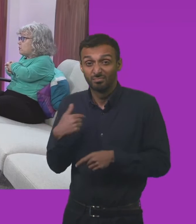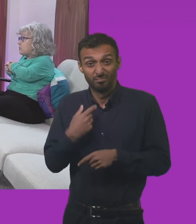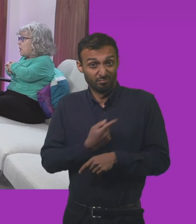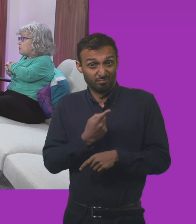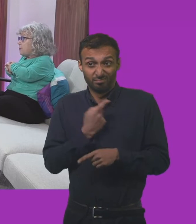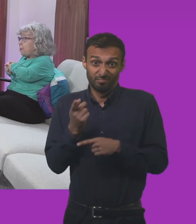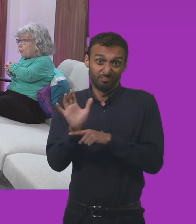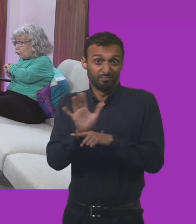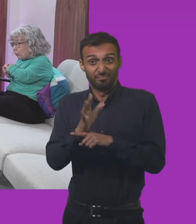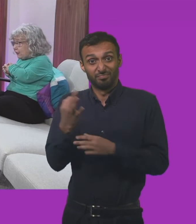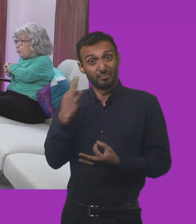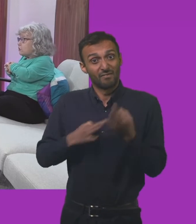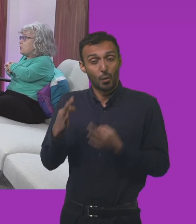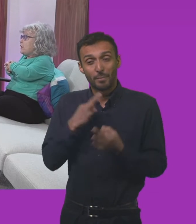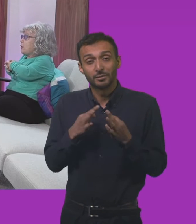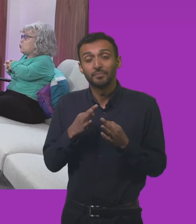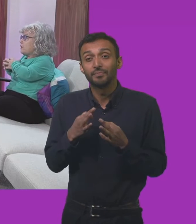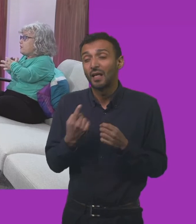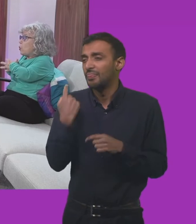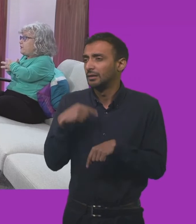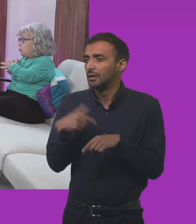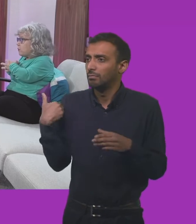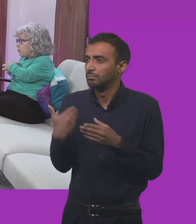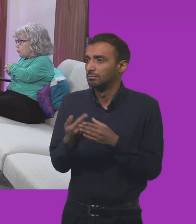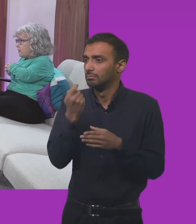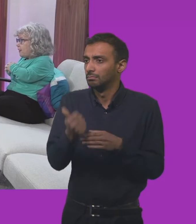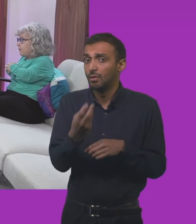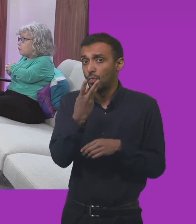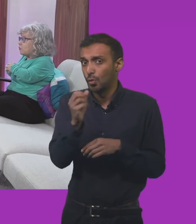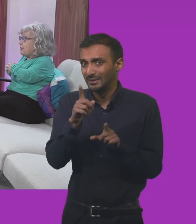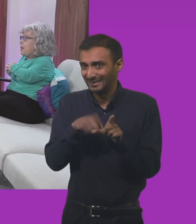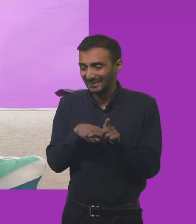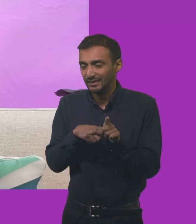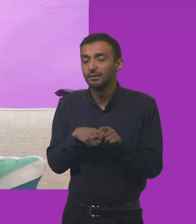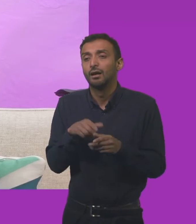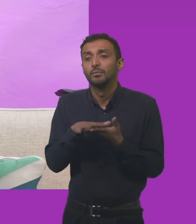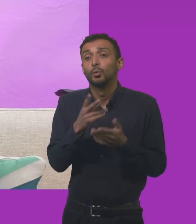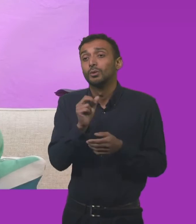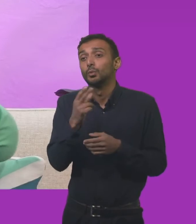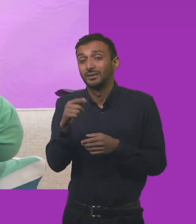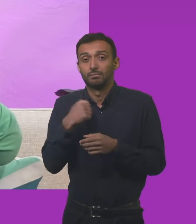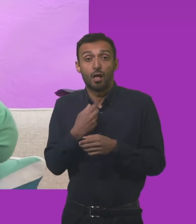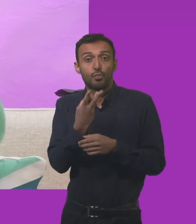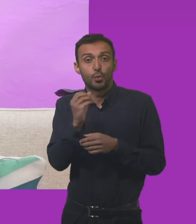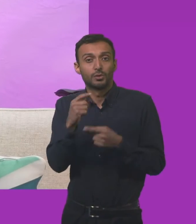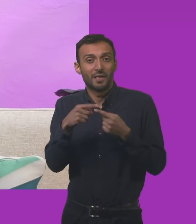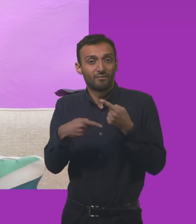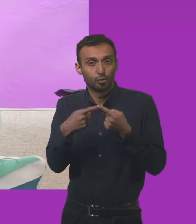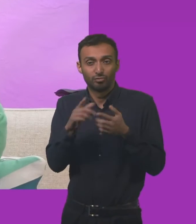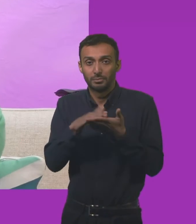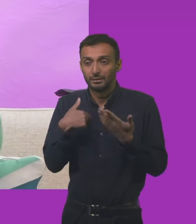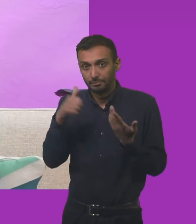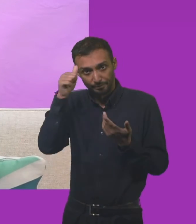point, I was coming up on 30 years. 2020 was my 30th anniversary. So not being able to perform,